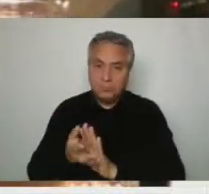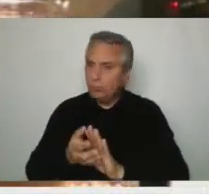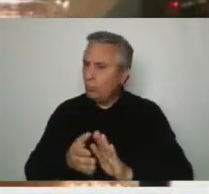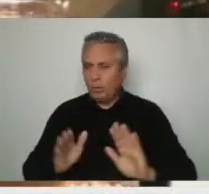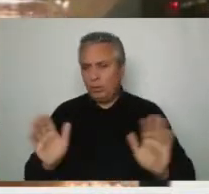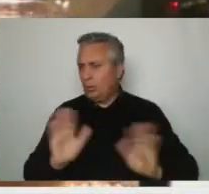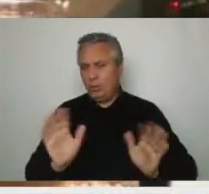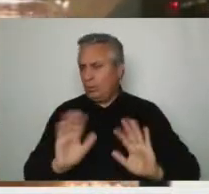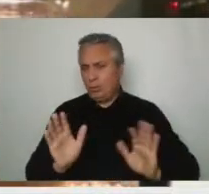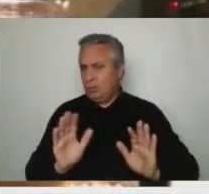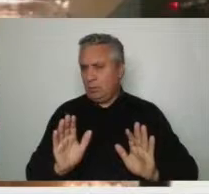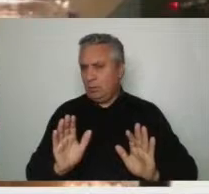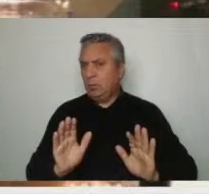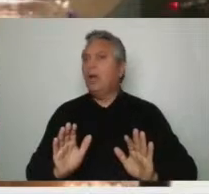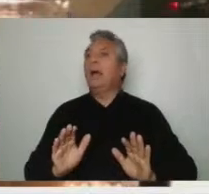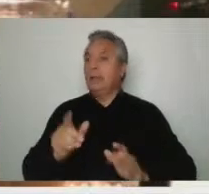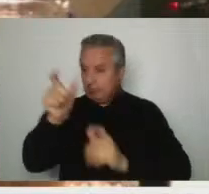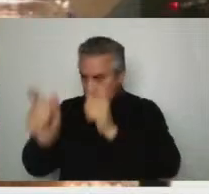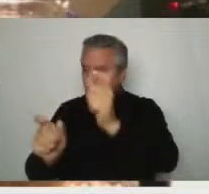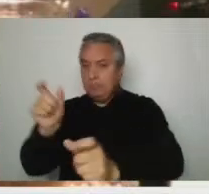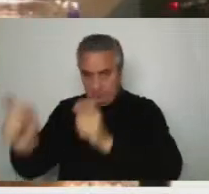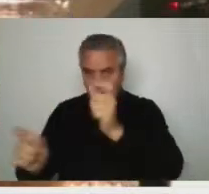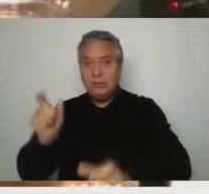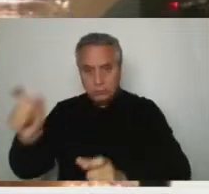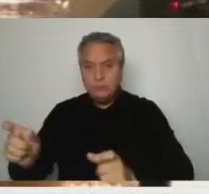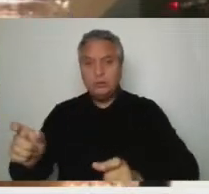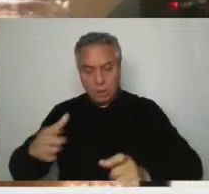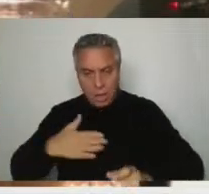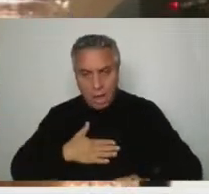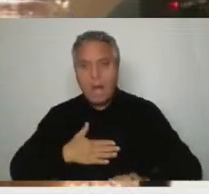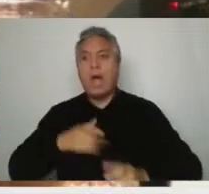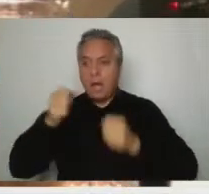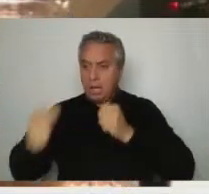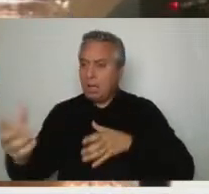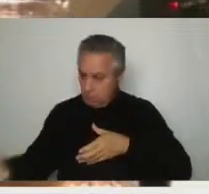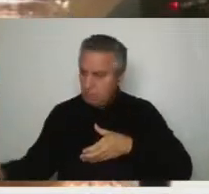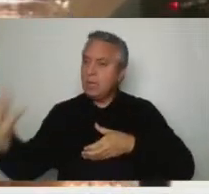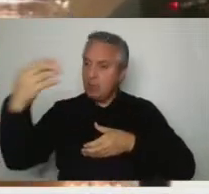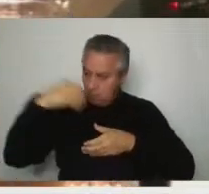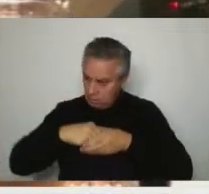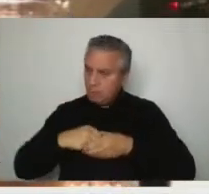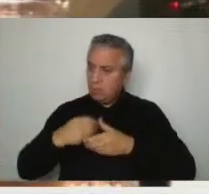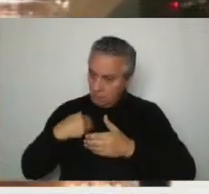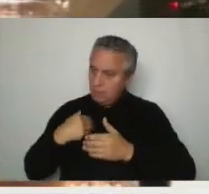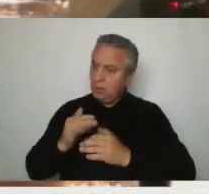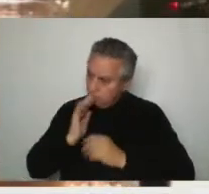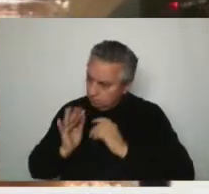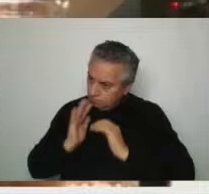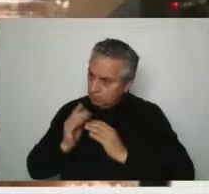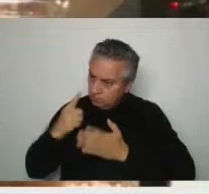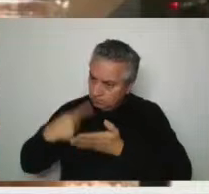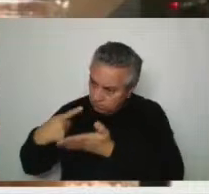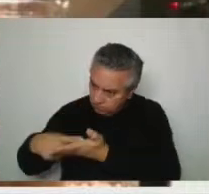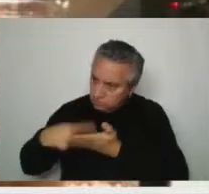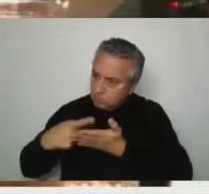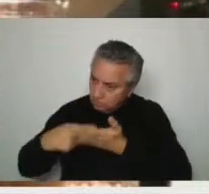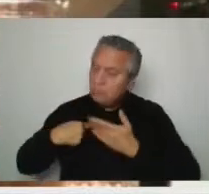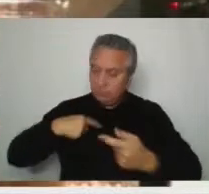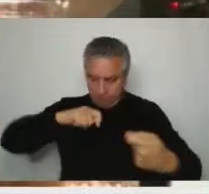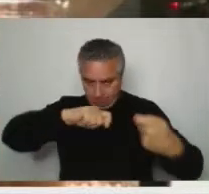informing, but acting so that people may have power to change their own situation.